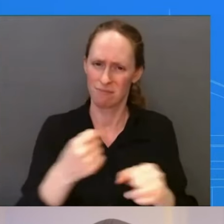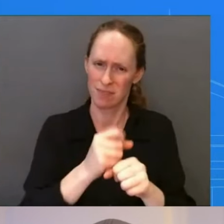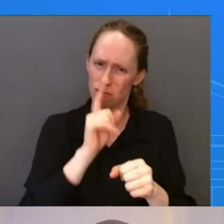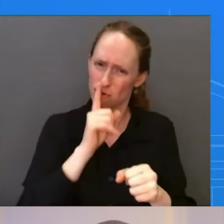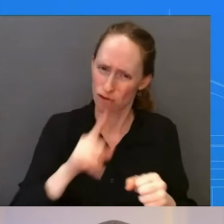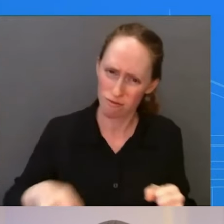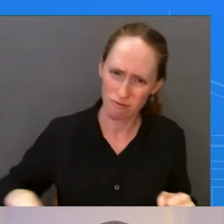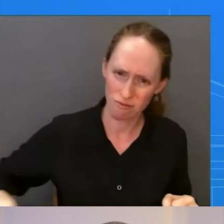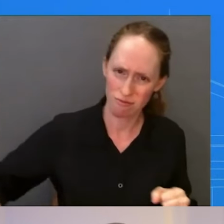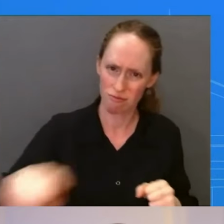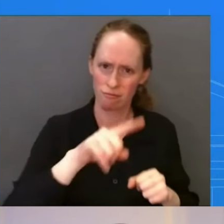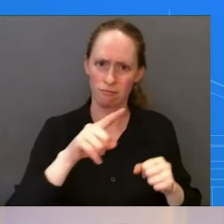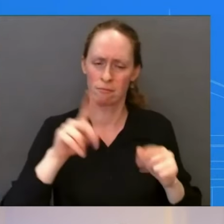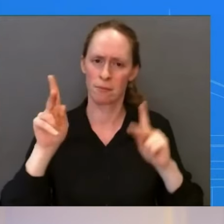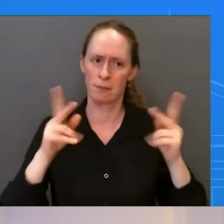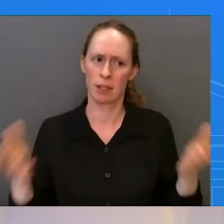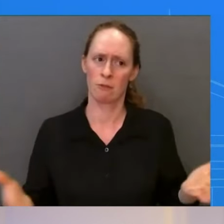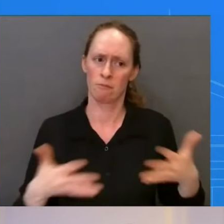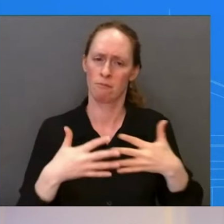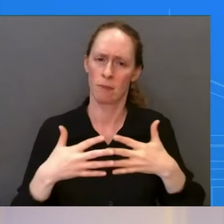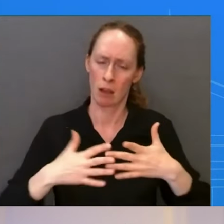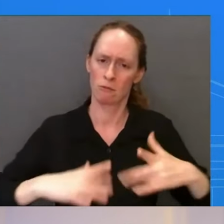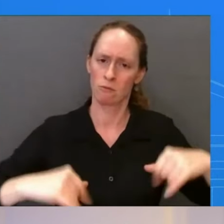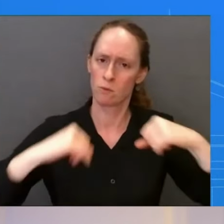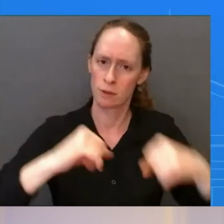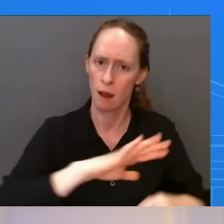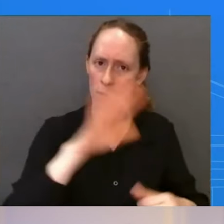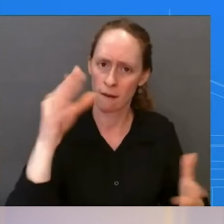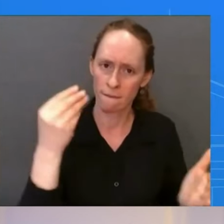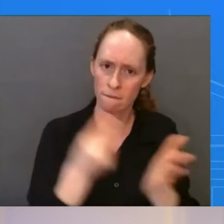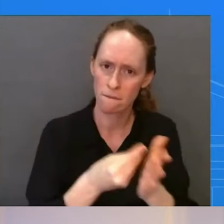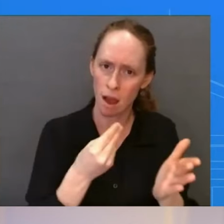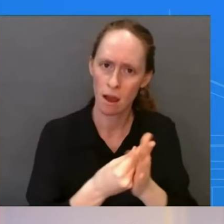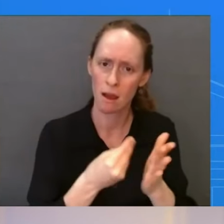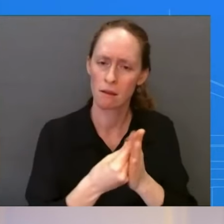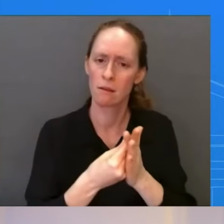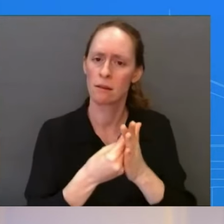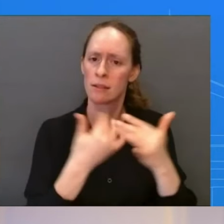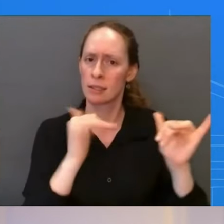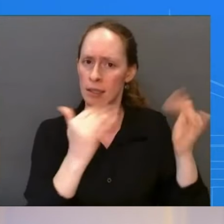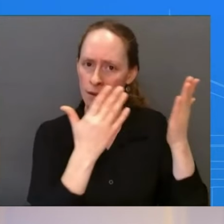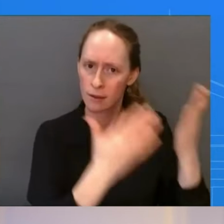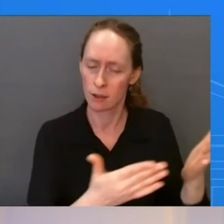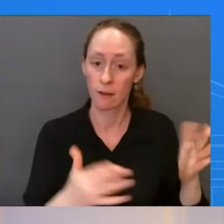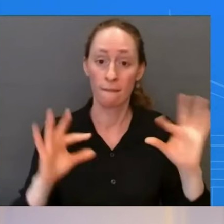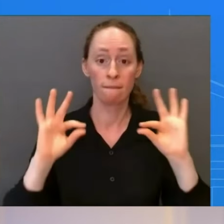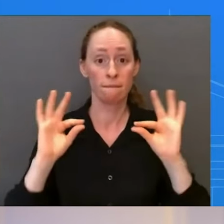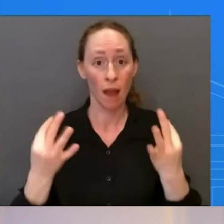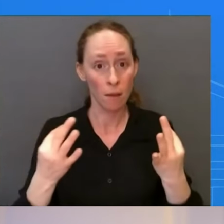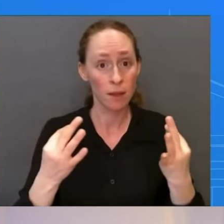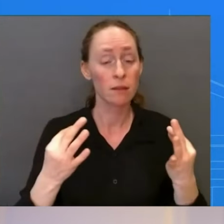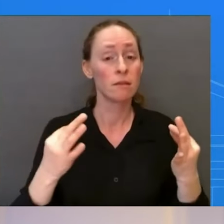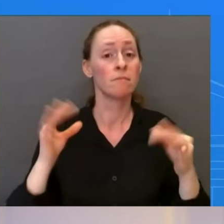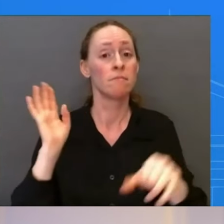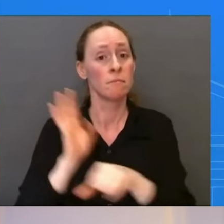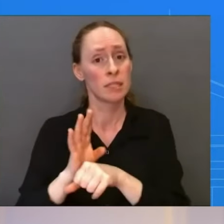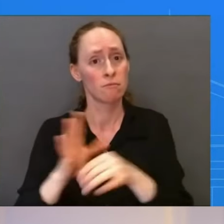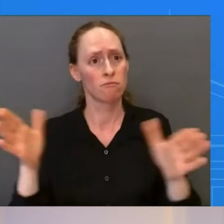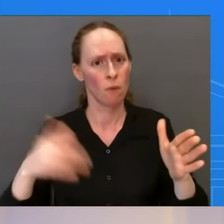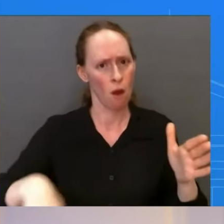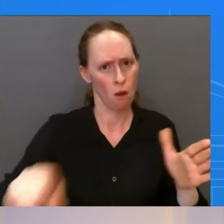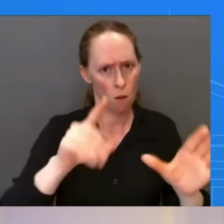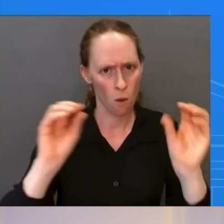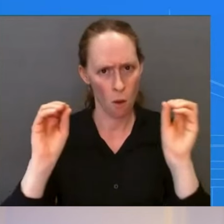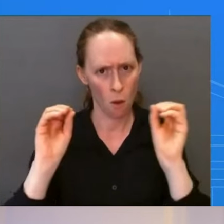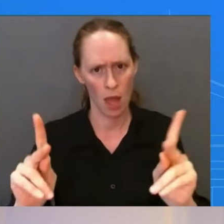Depositors, families, small businesses, we've been very clear. And it does not protect investors. First Republic shareholders and bondholders will lose